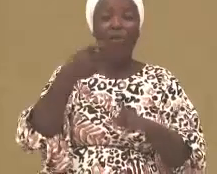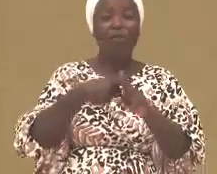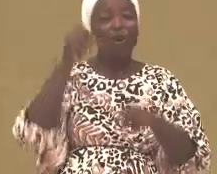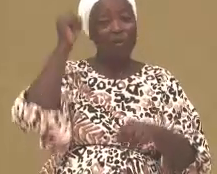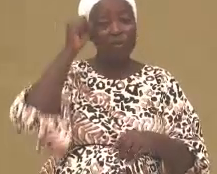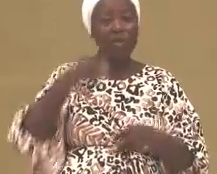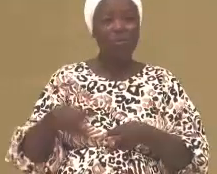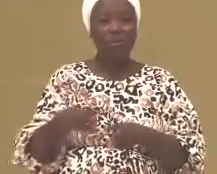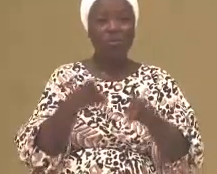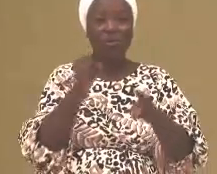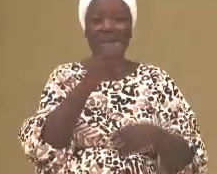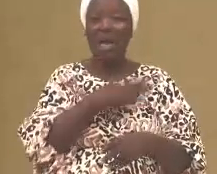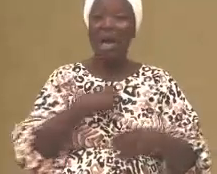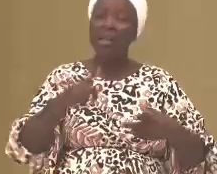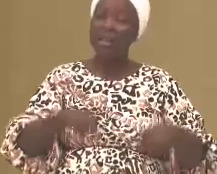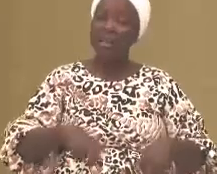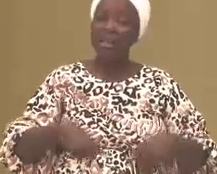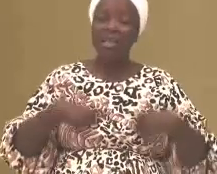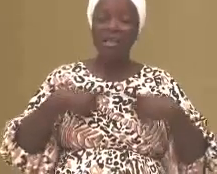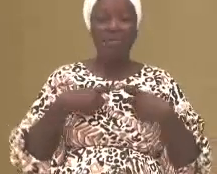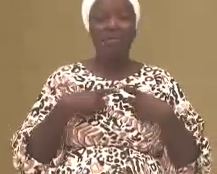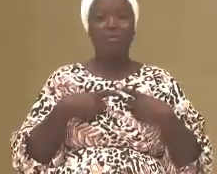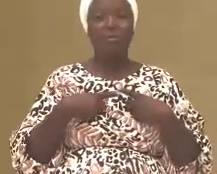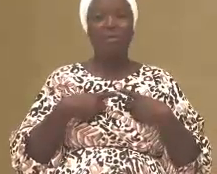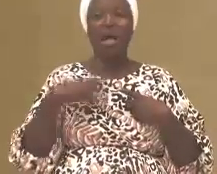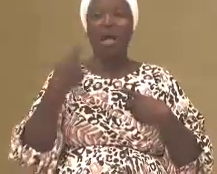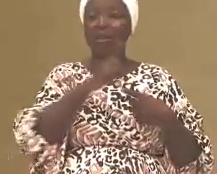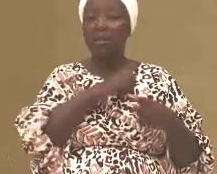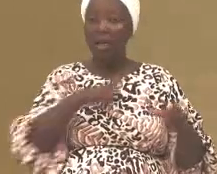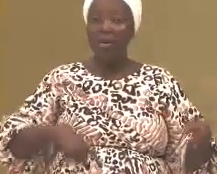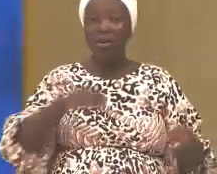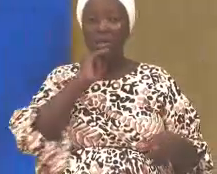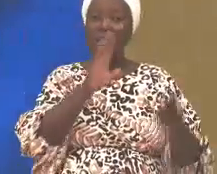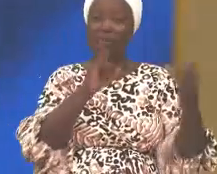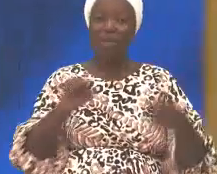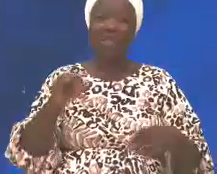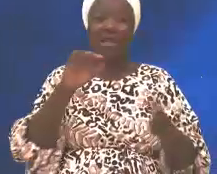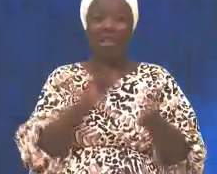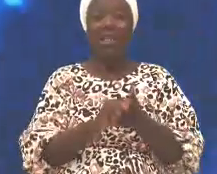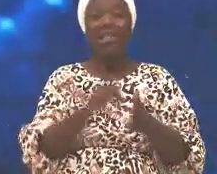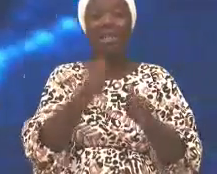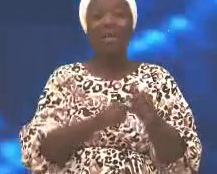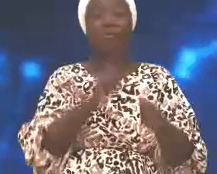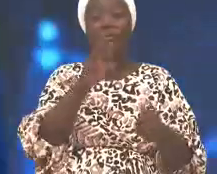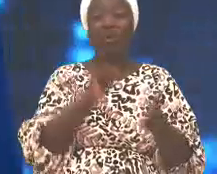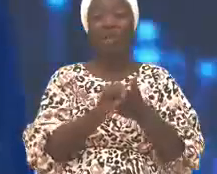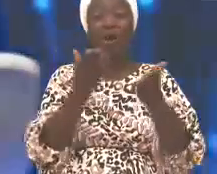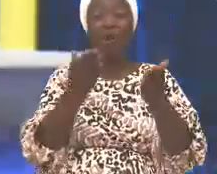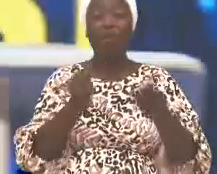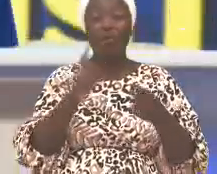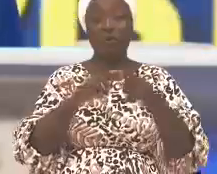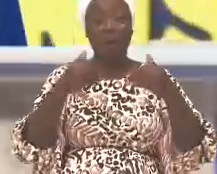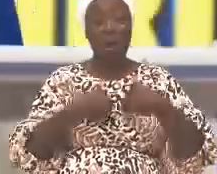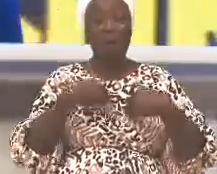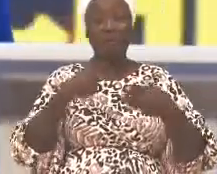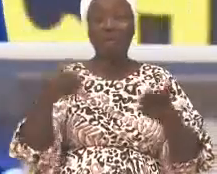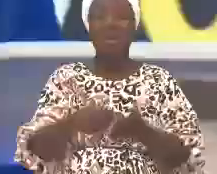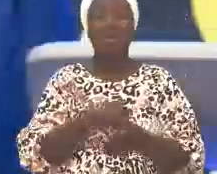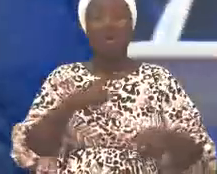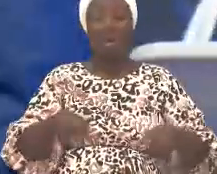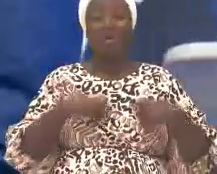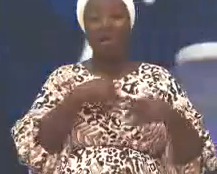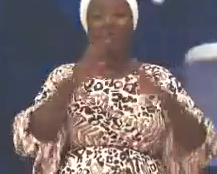and live. The Lord is expecting that everyone that wants to have the new life and the